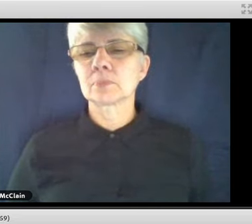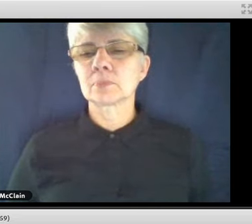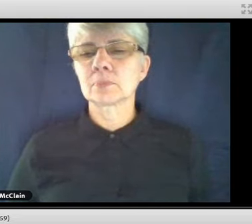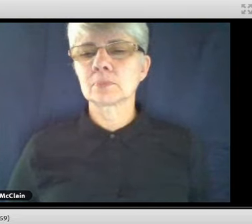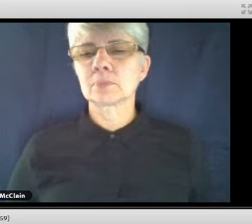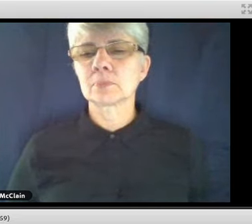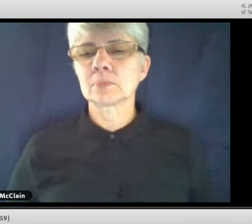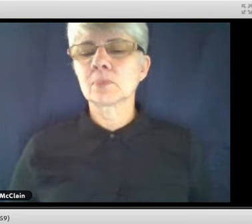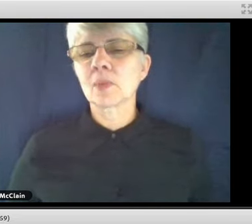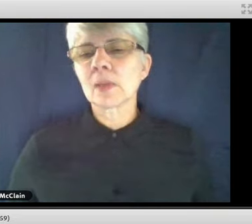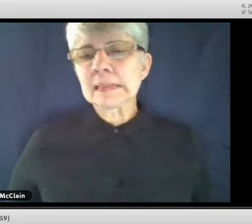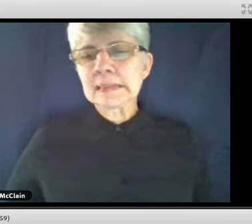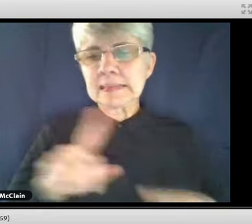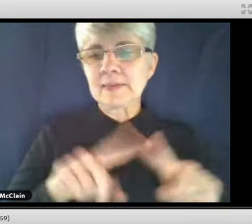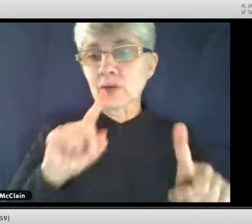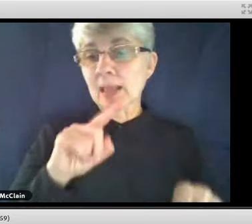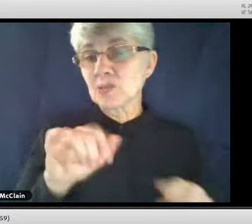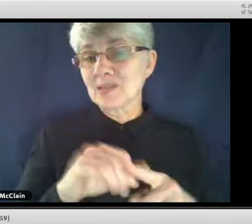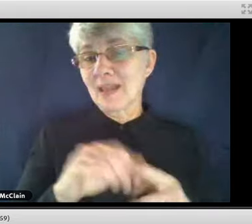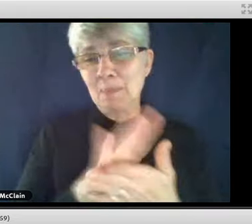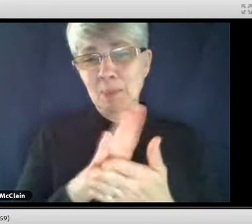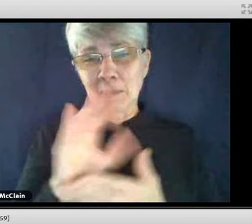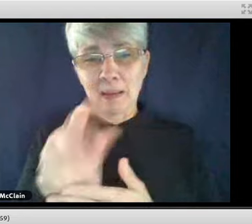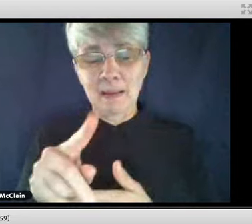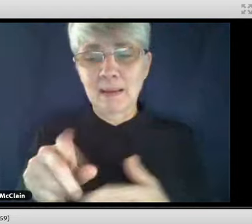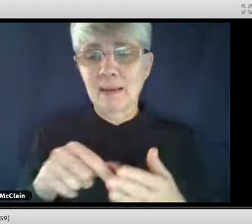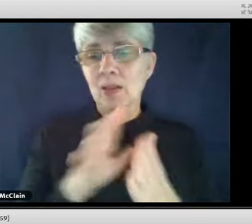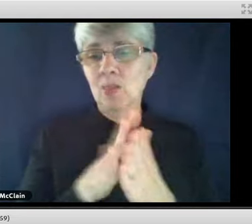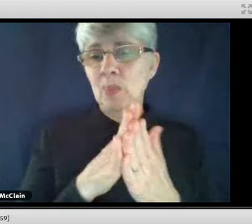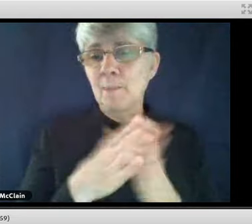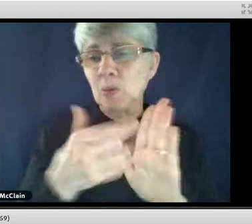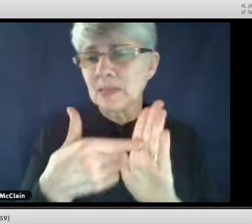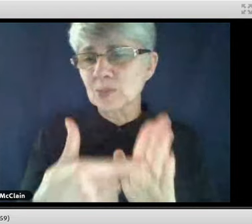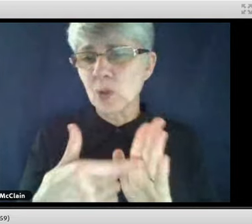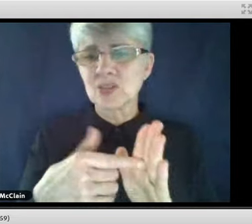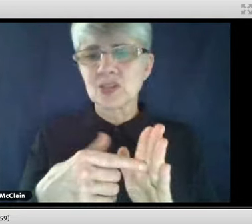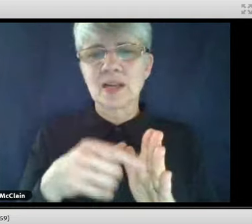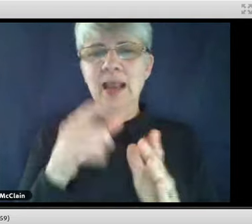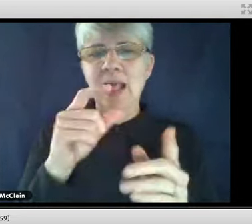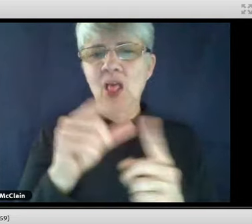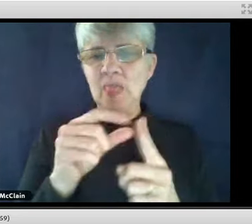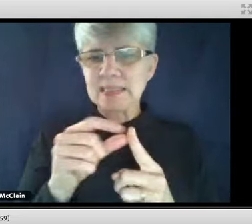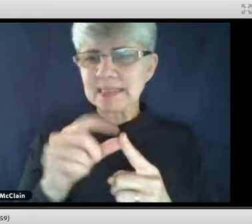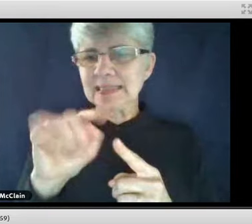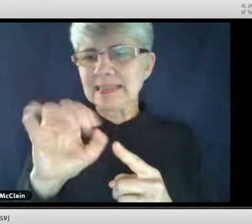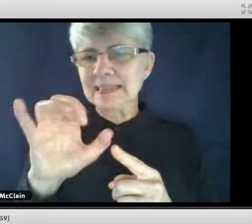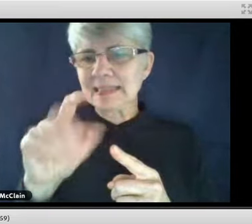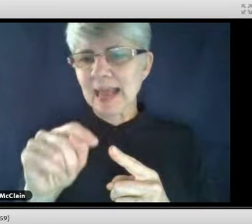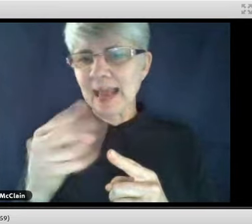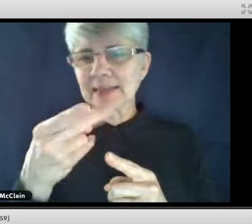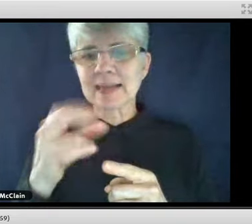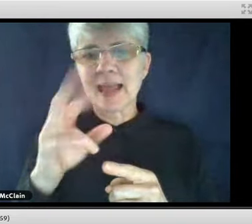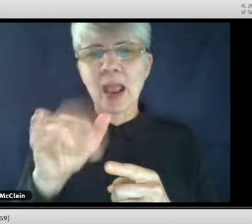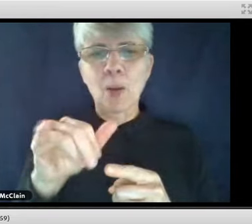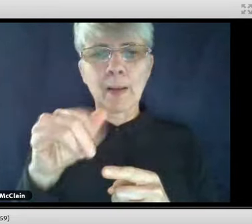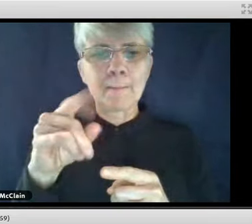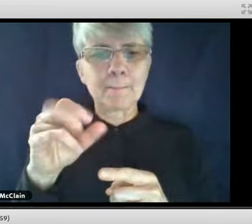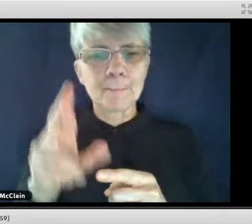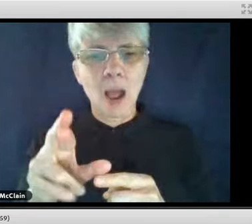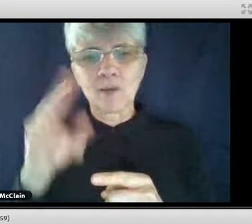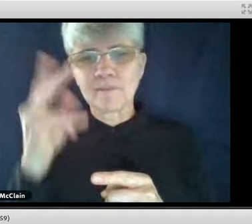Okay, so we have some different answers here. So like paperback, the book expression, the text. Ricky's saying Harry Potter and the Philosopher's Stone, the